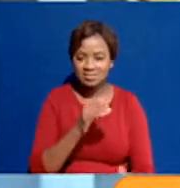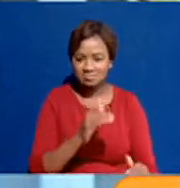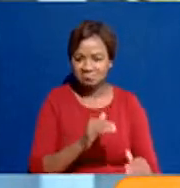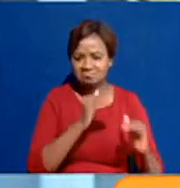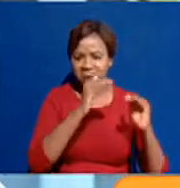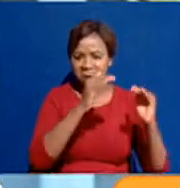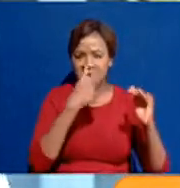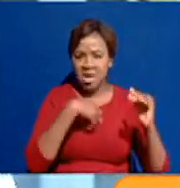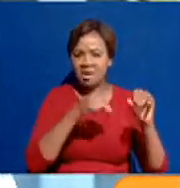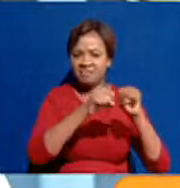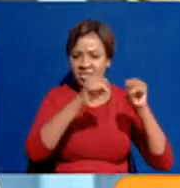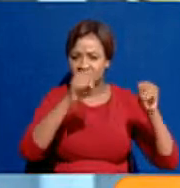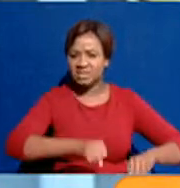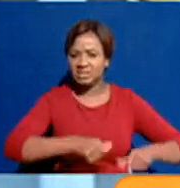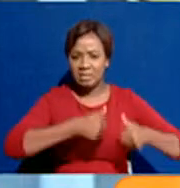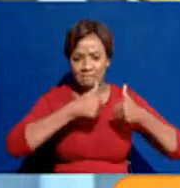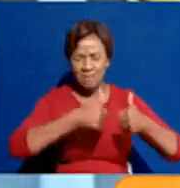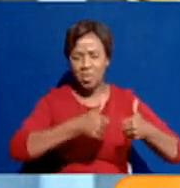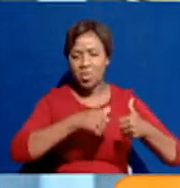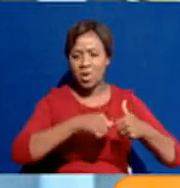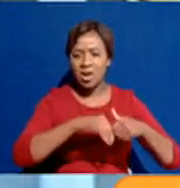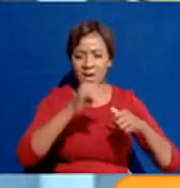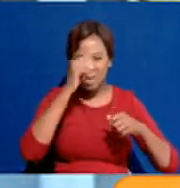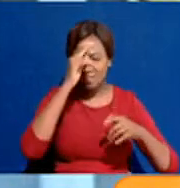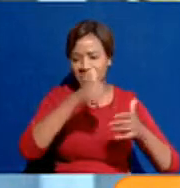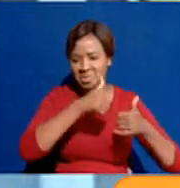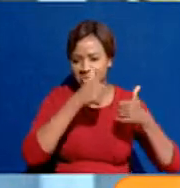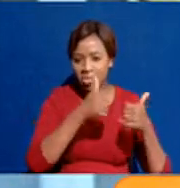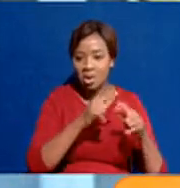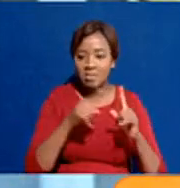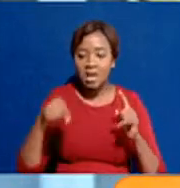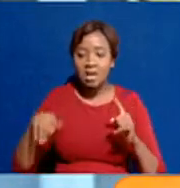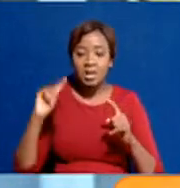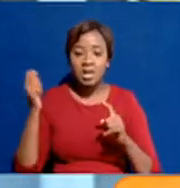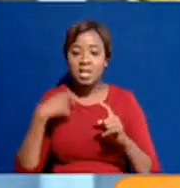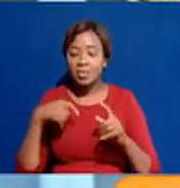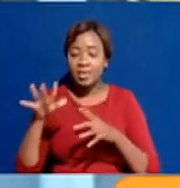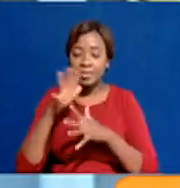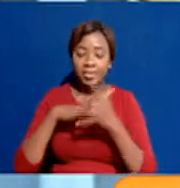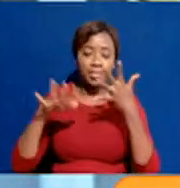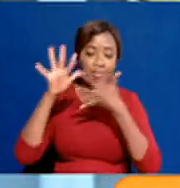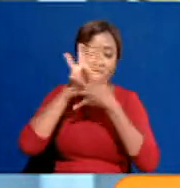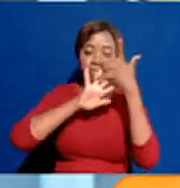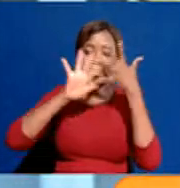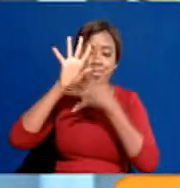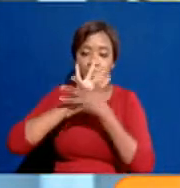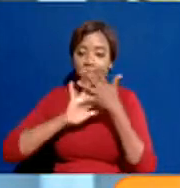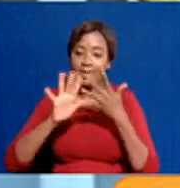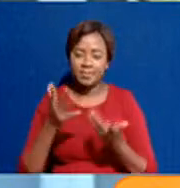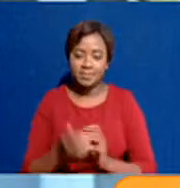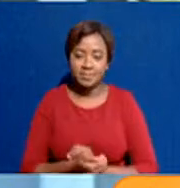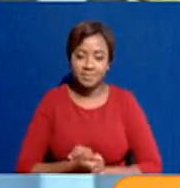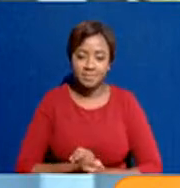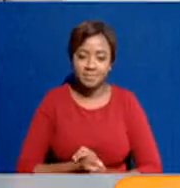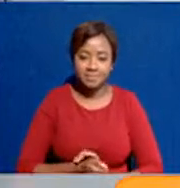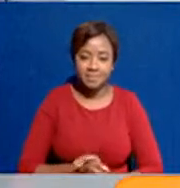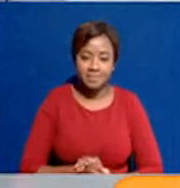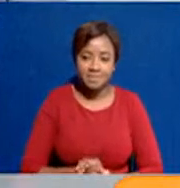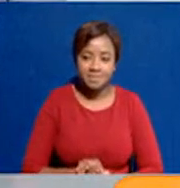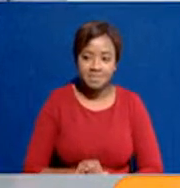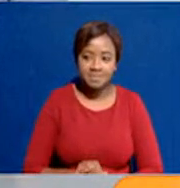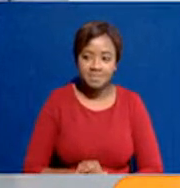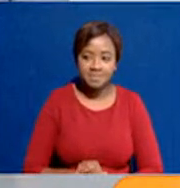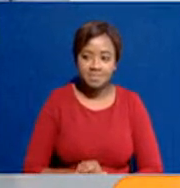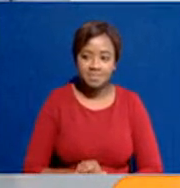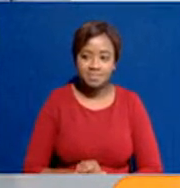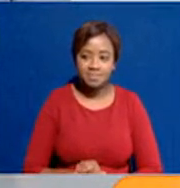Here, we're still wandering in the wilderness. And you know, what's interesting when you said that, it was